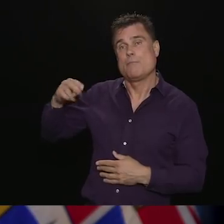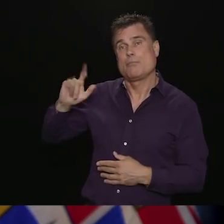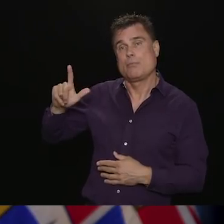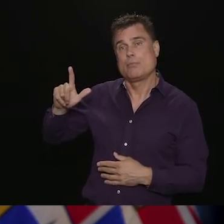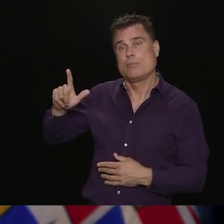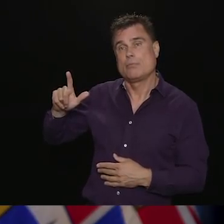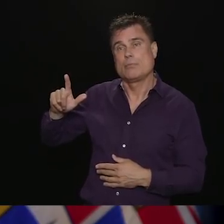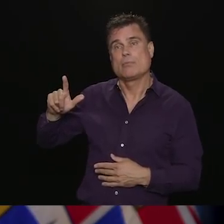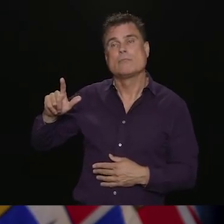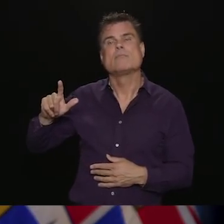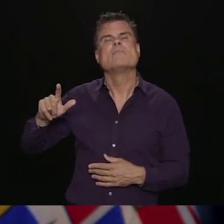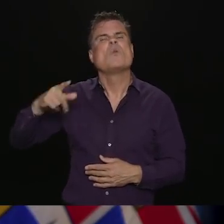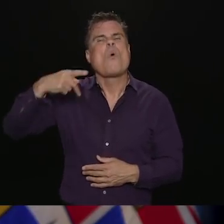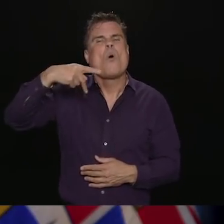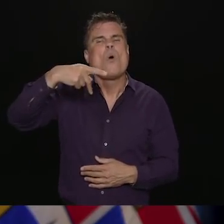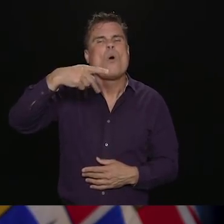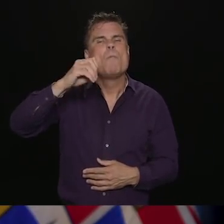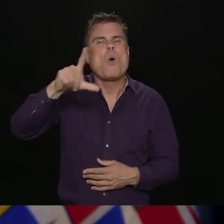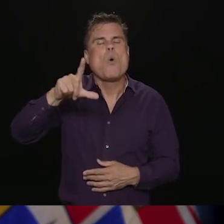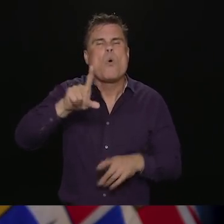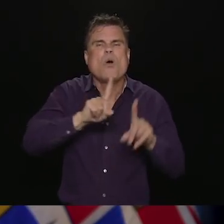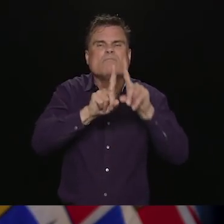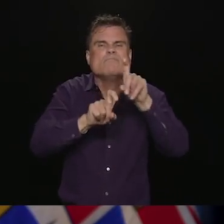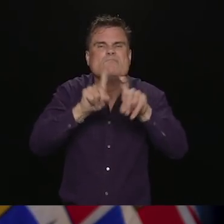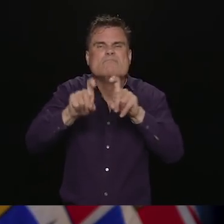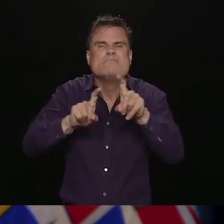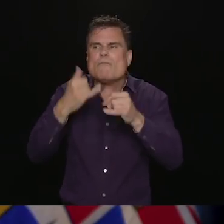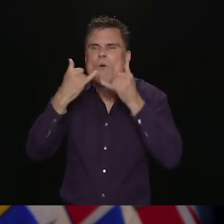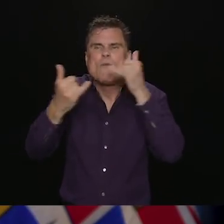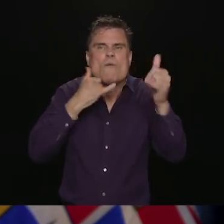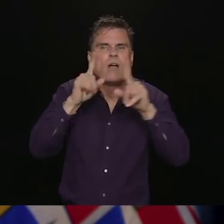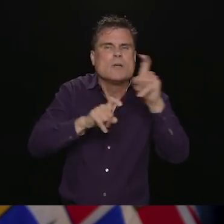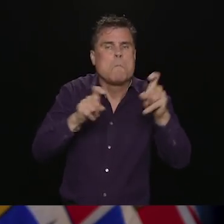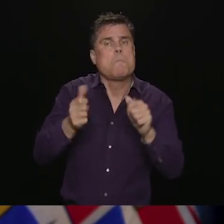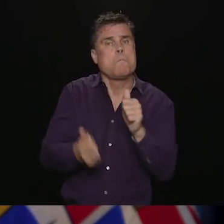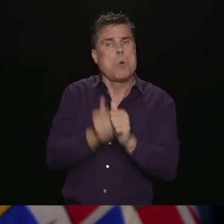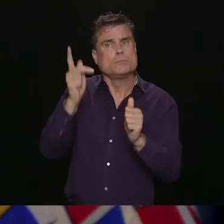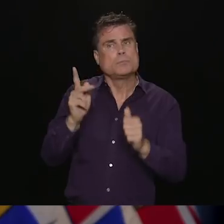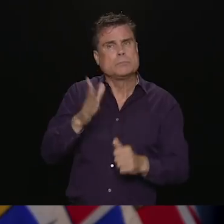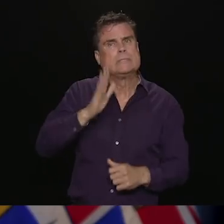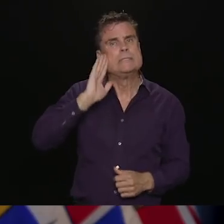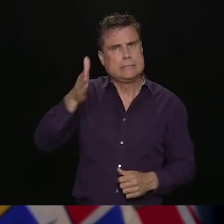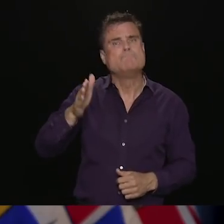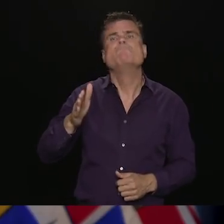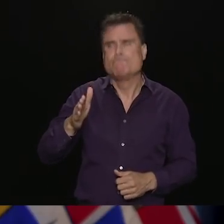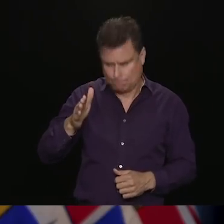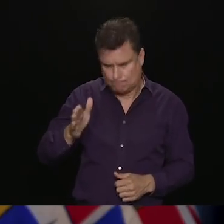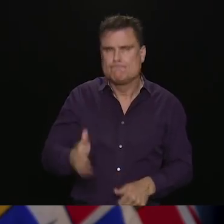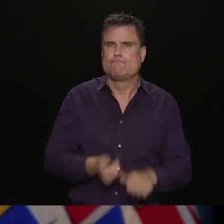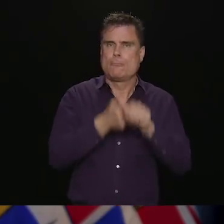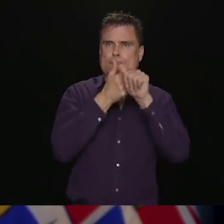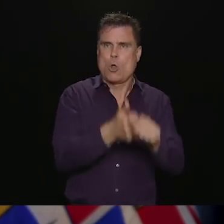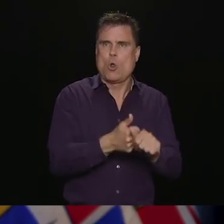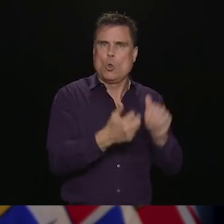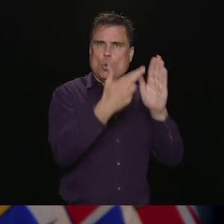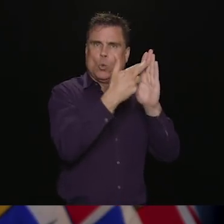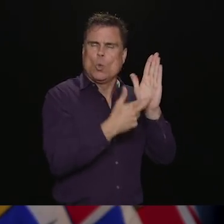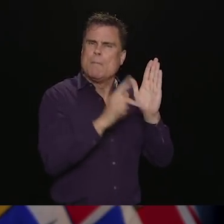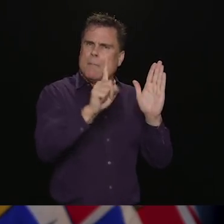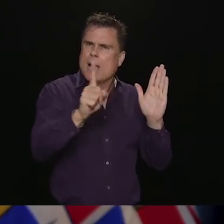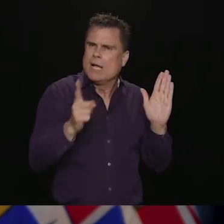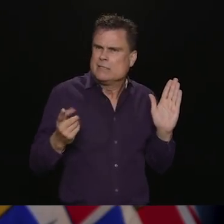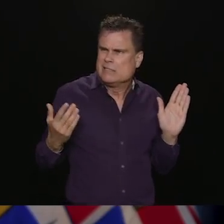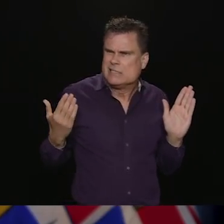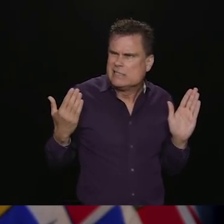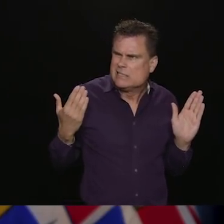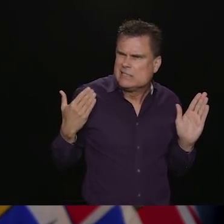becoming complacent because, while, as you point out, COVID-19 is raging around the world and across the border, it's not at the same numbers in Canada? Is there